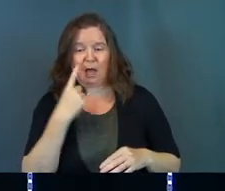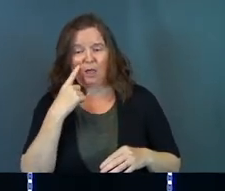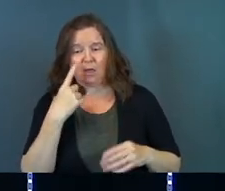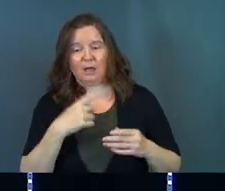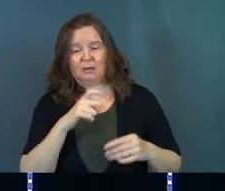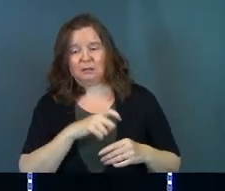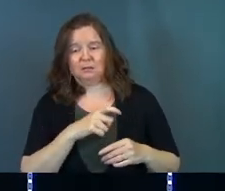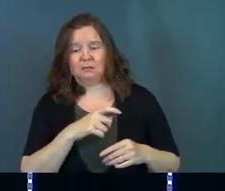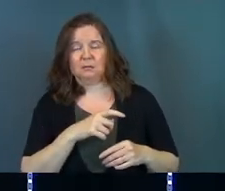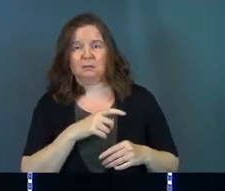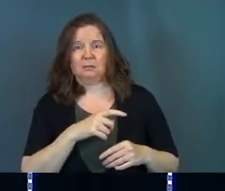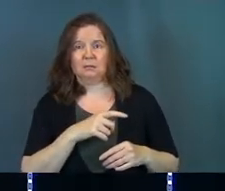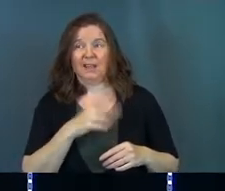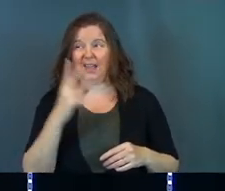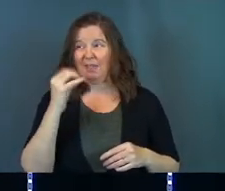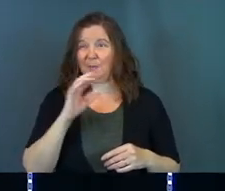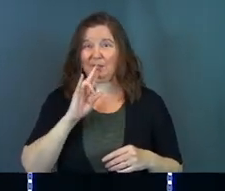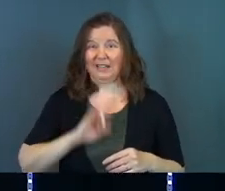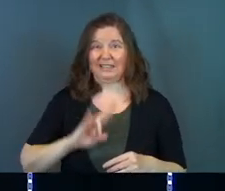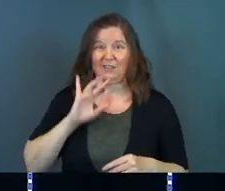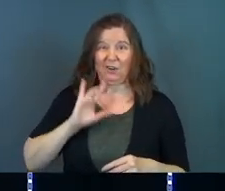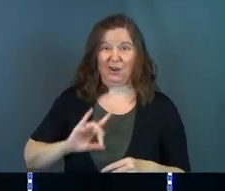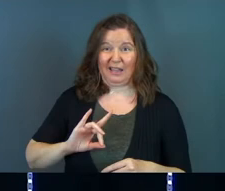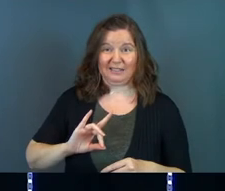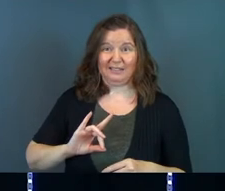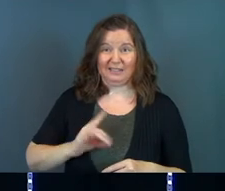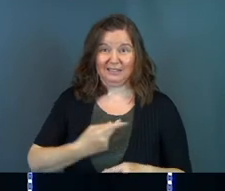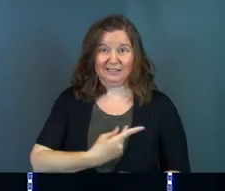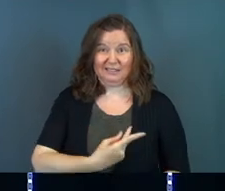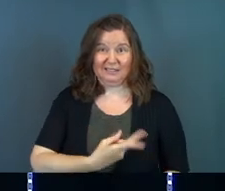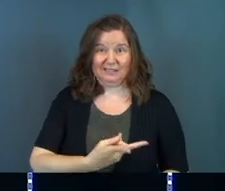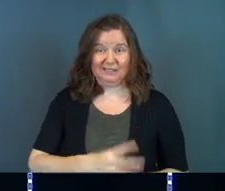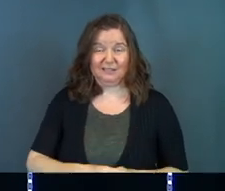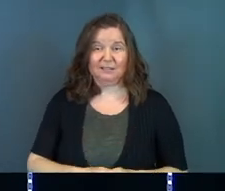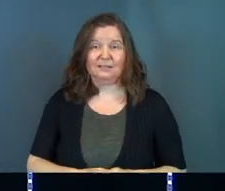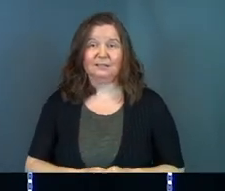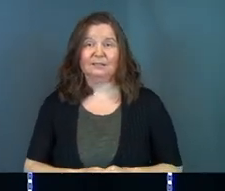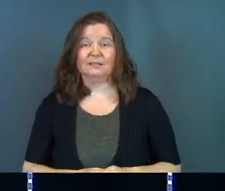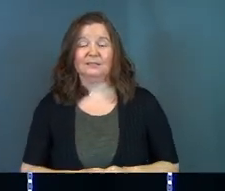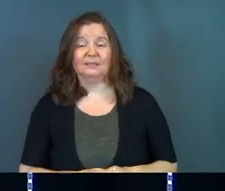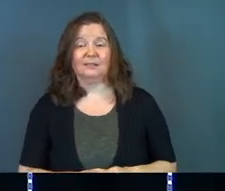figured, and these boys are like 7, 8 years old.